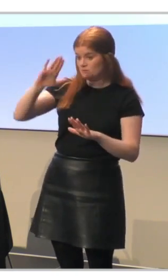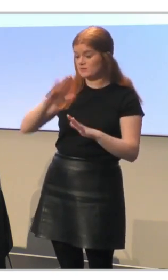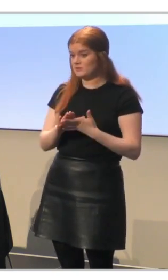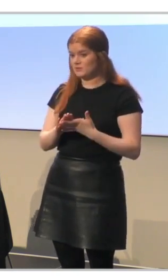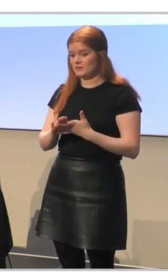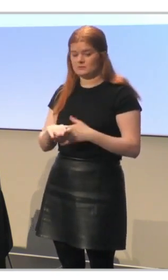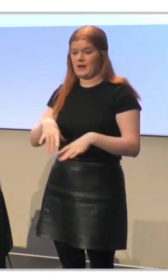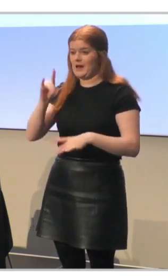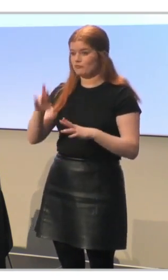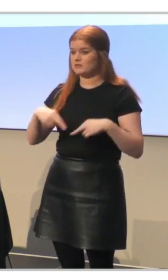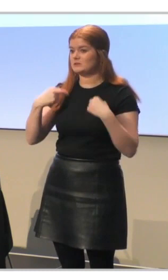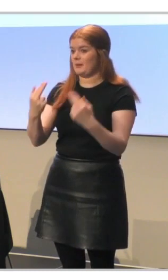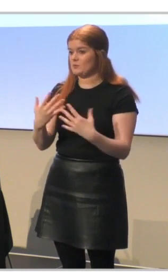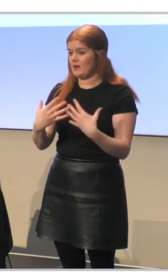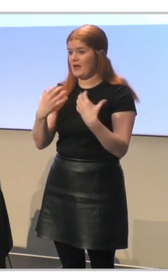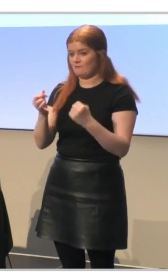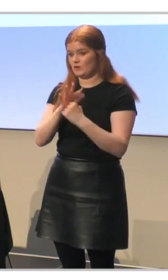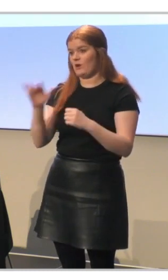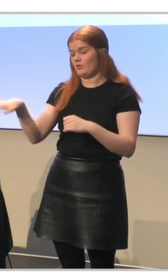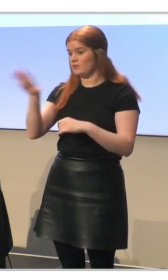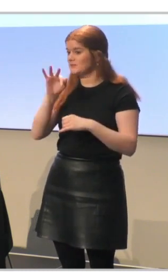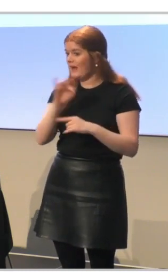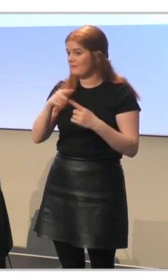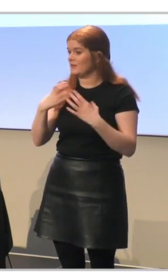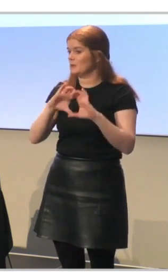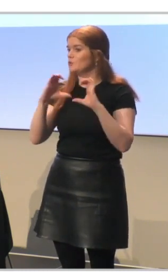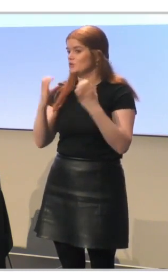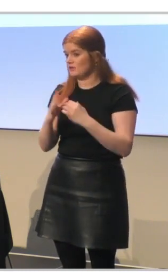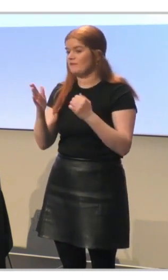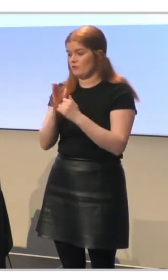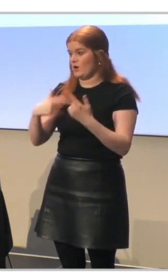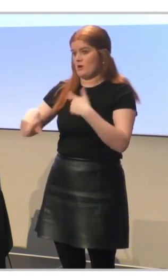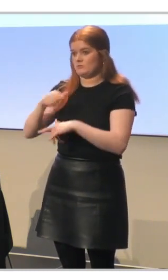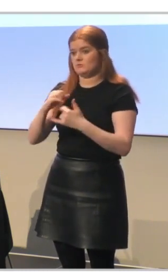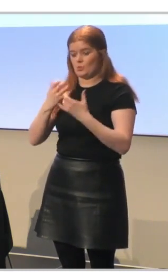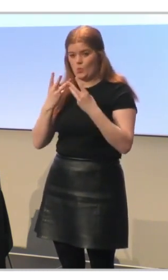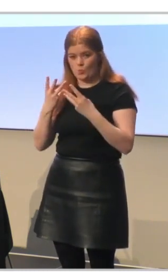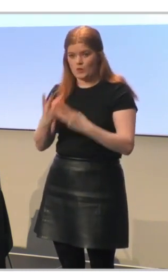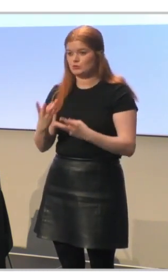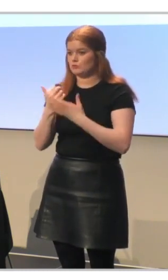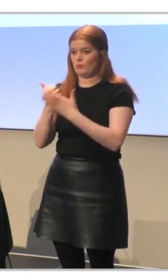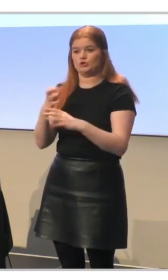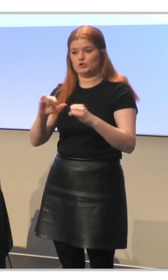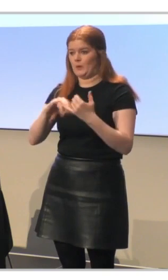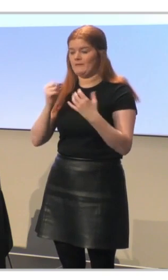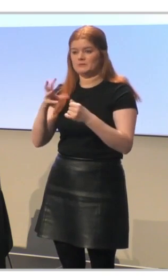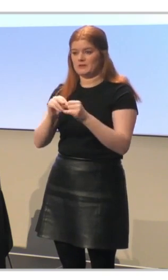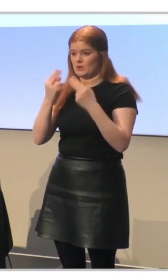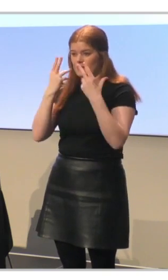regard that school leaders, their staff and wider communities have for supporting their children with special education